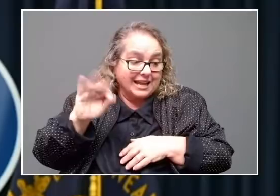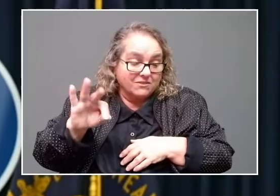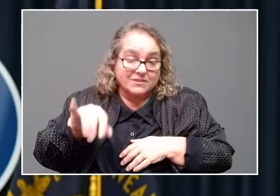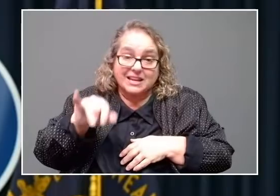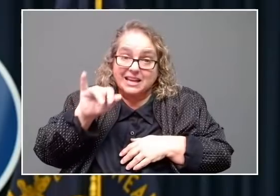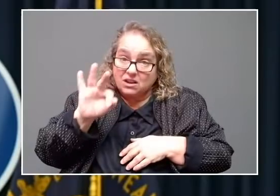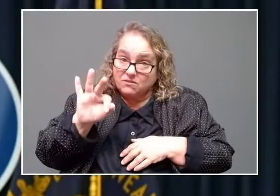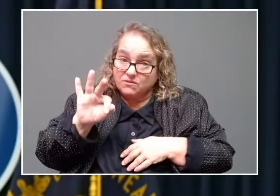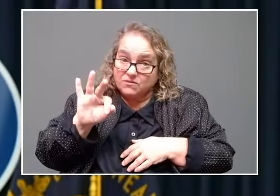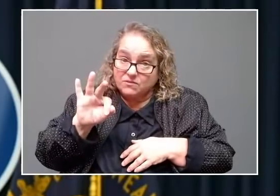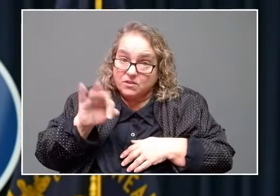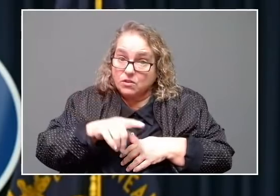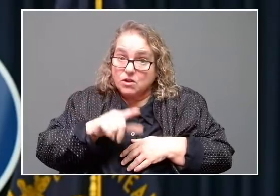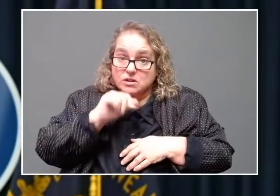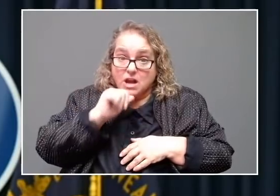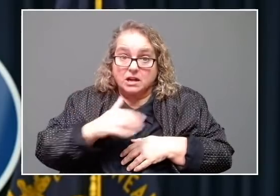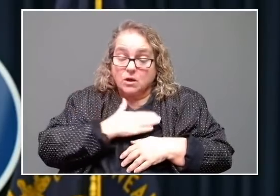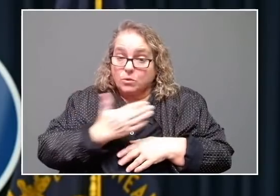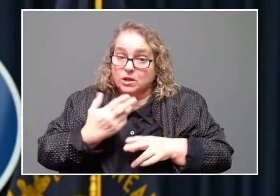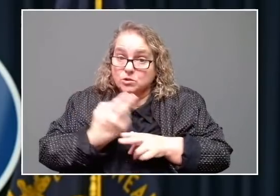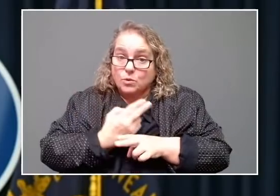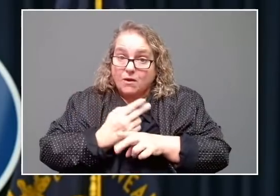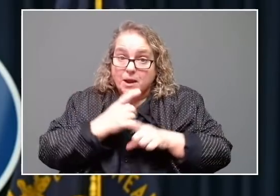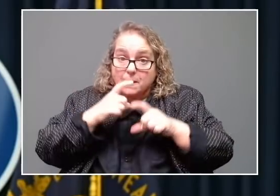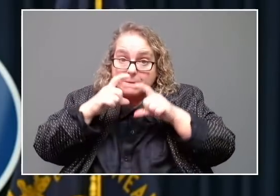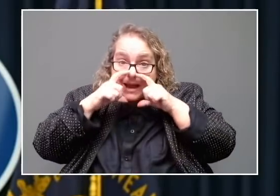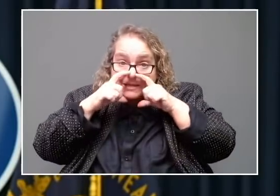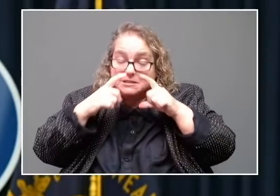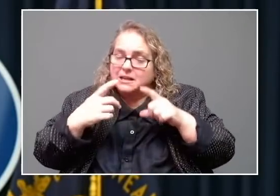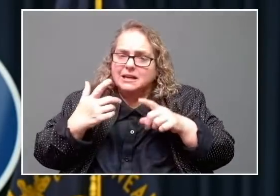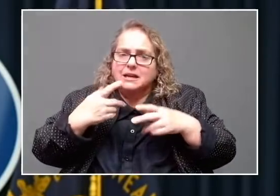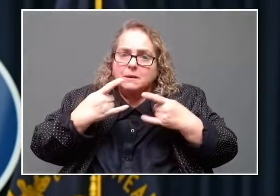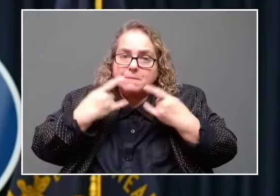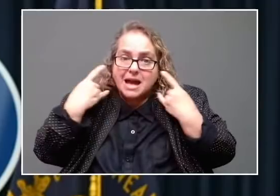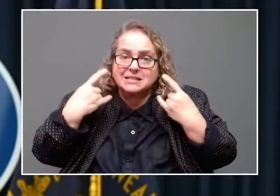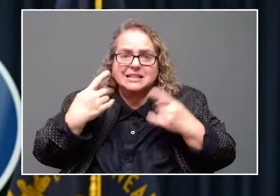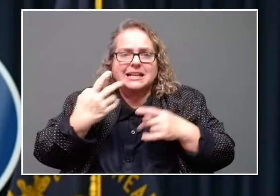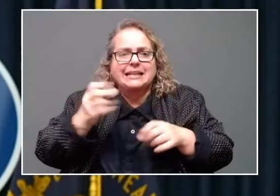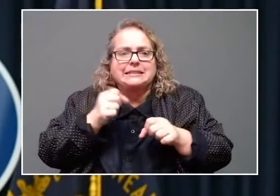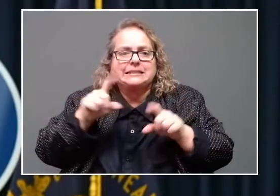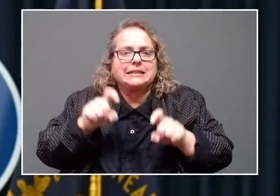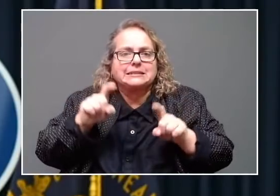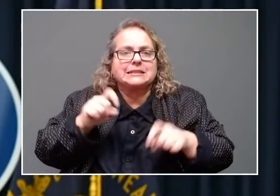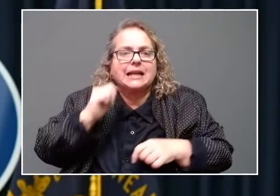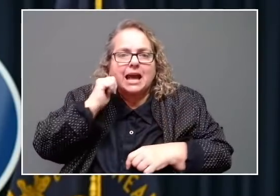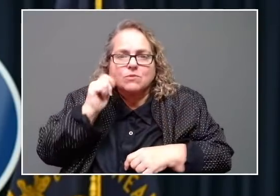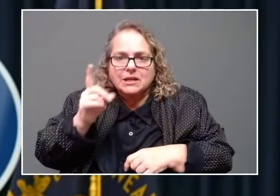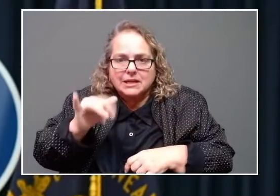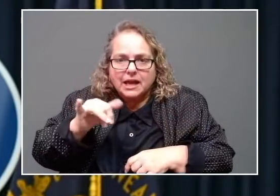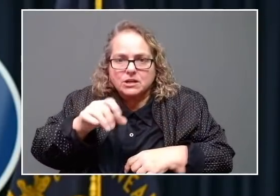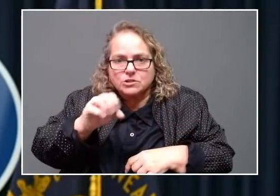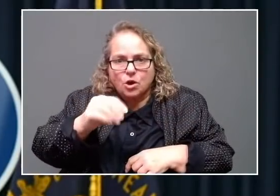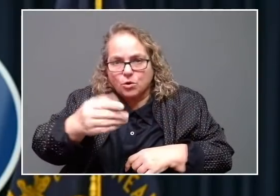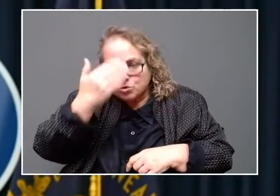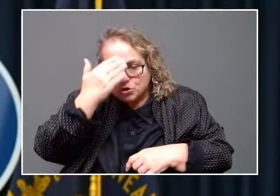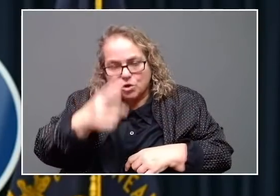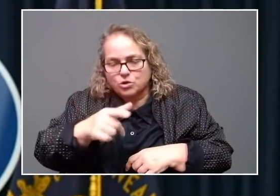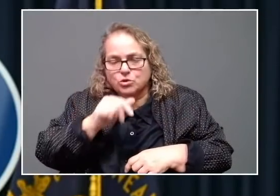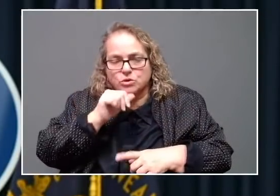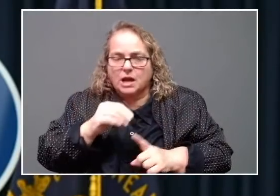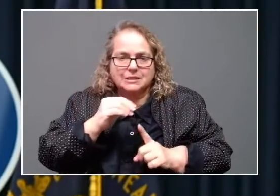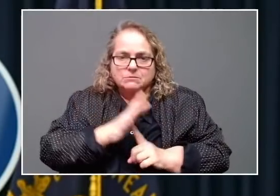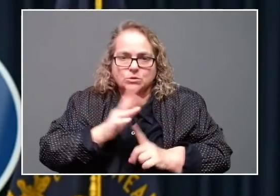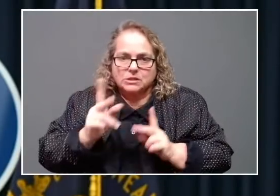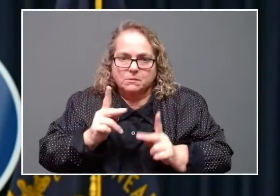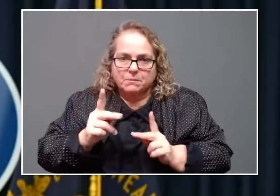they're unwilling to wear a mask, at least get tested every day so you know that you're not potentially exposing the people around you. But